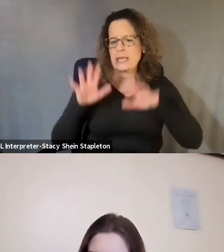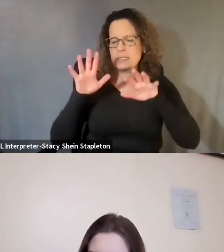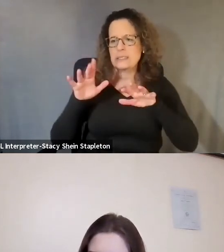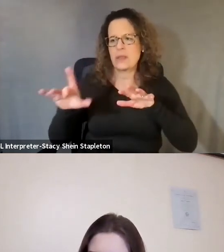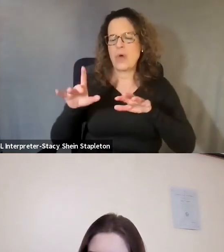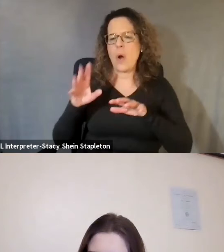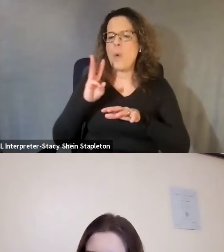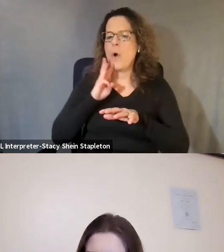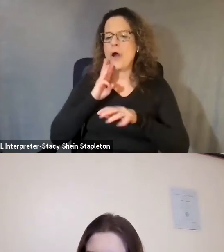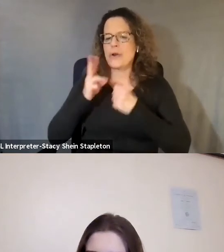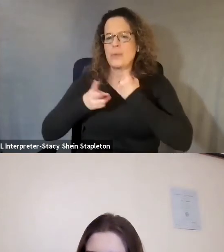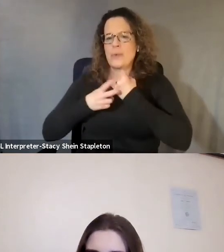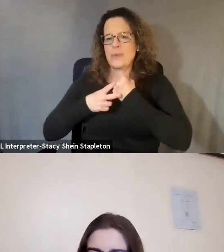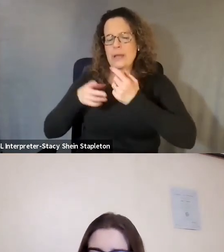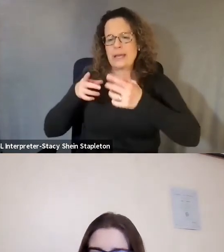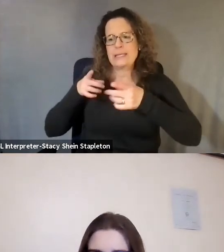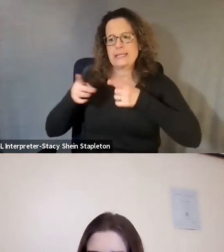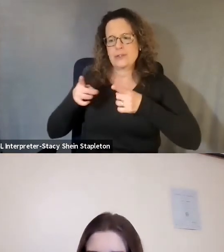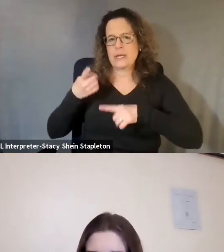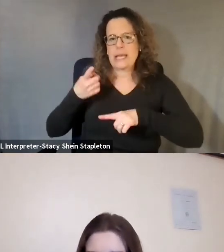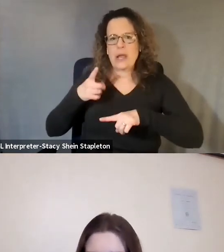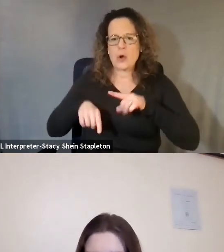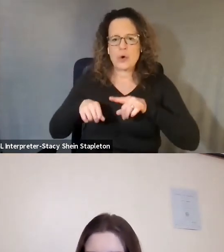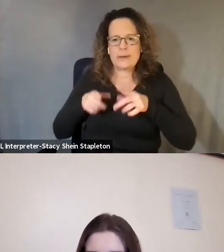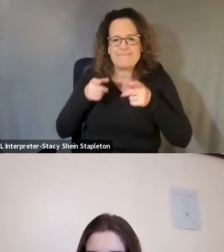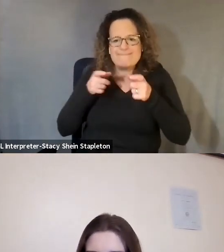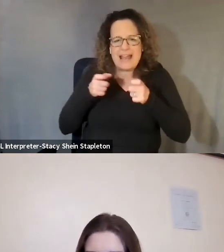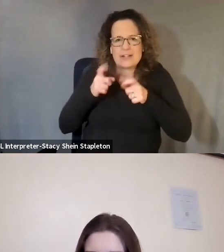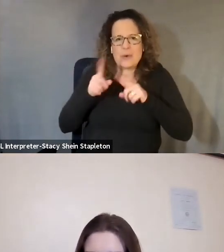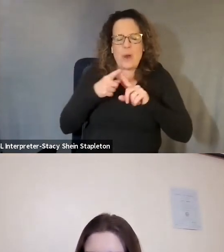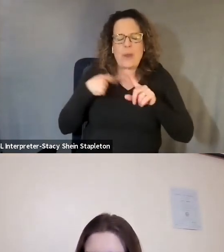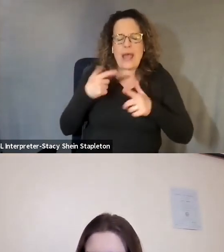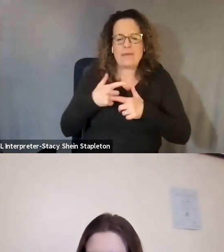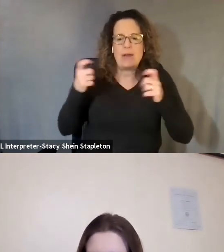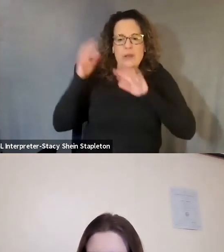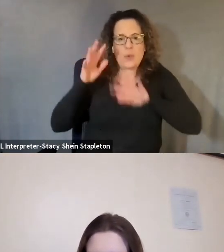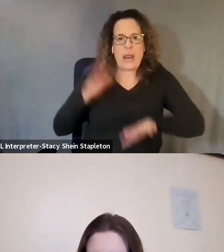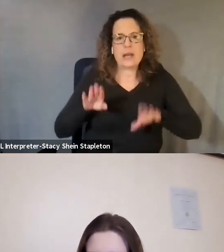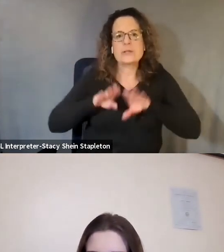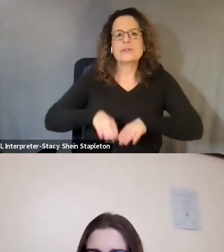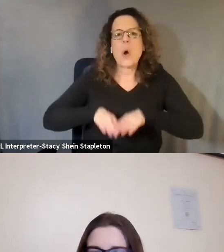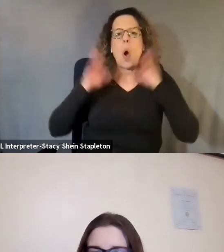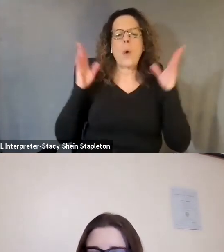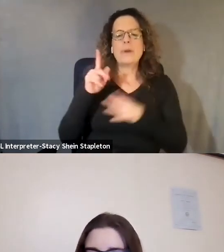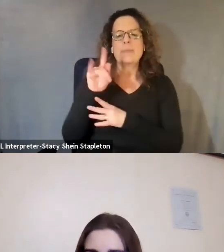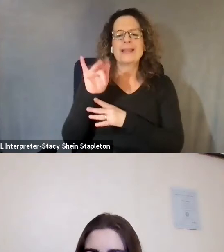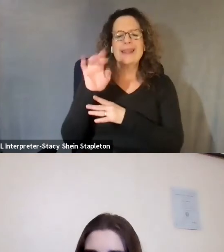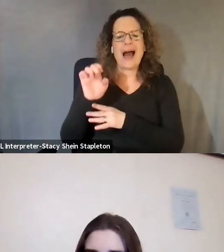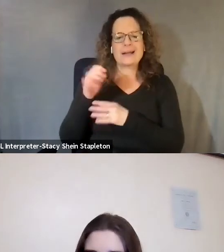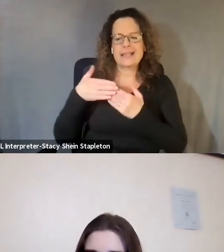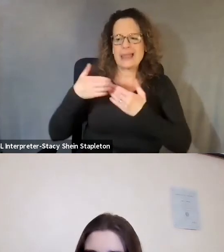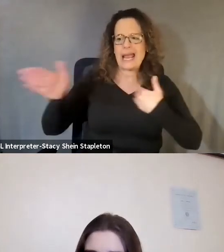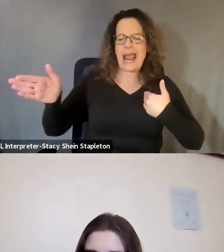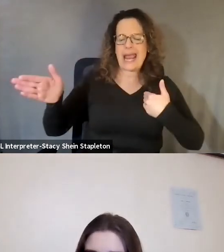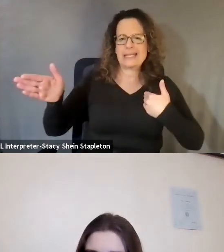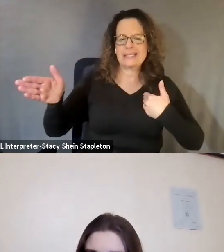the last resort of what it does when we have a heavy rain, which is to open up the locks and the gates that